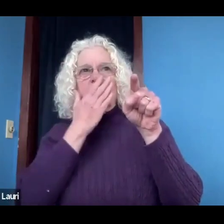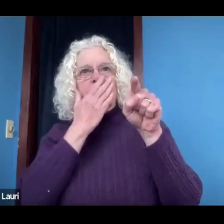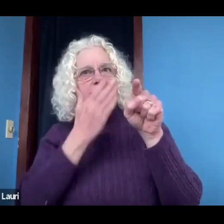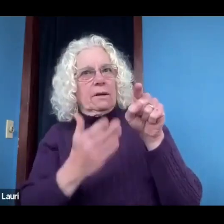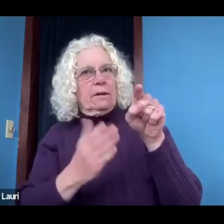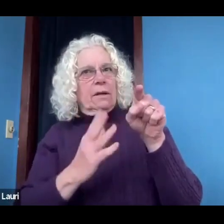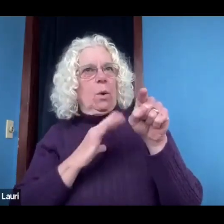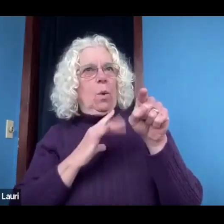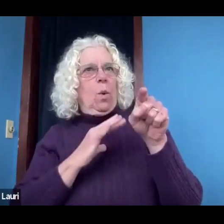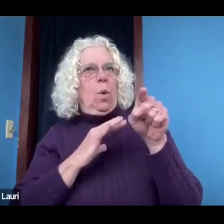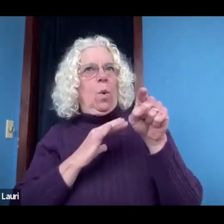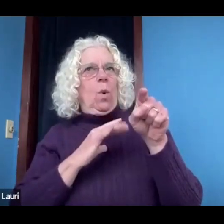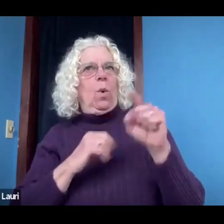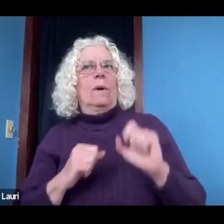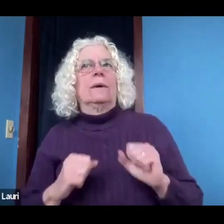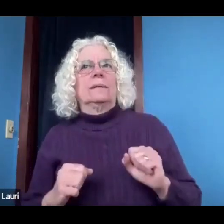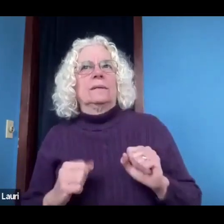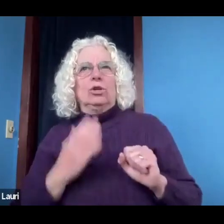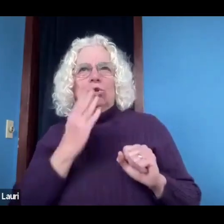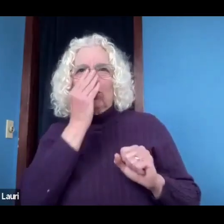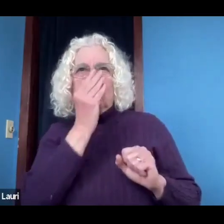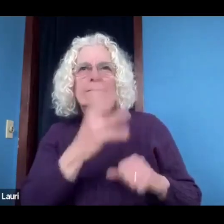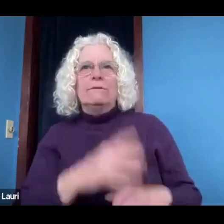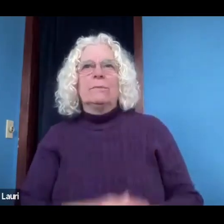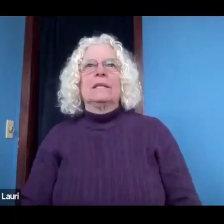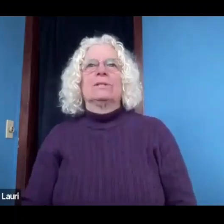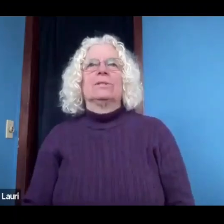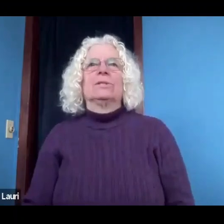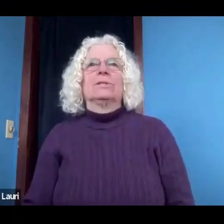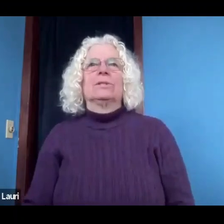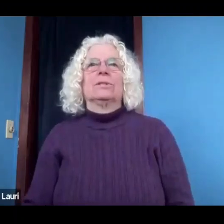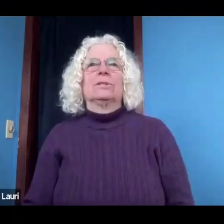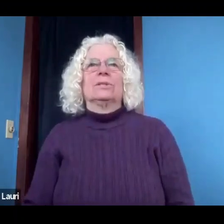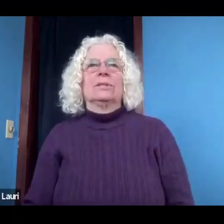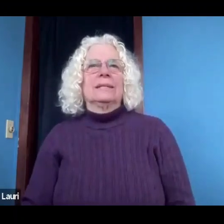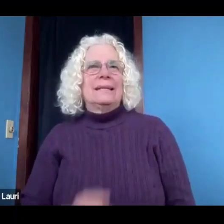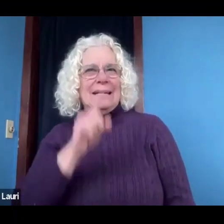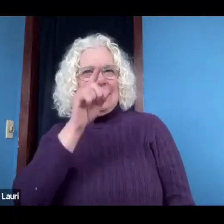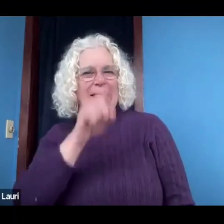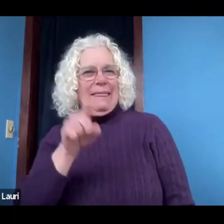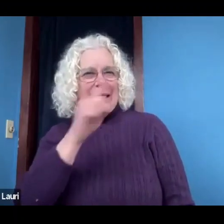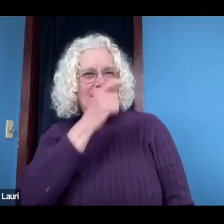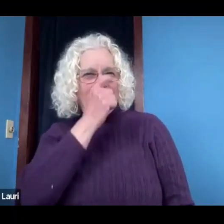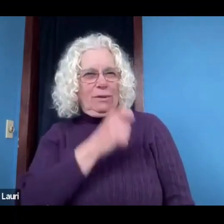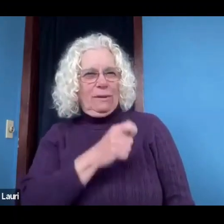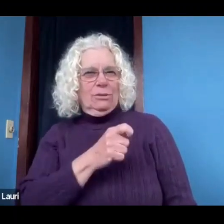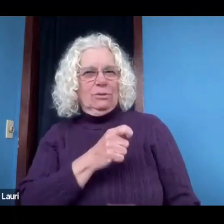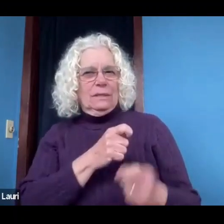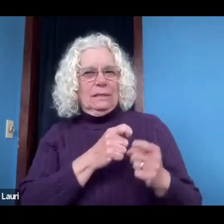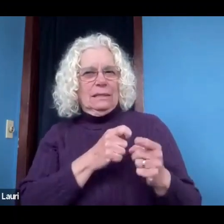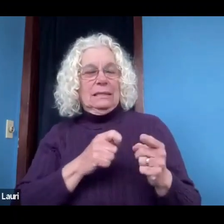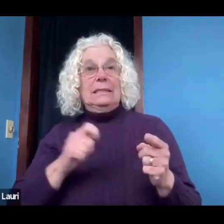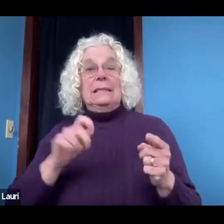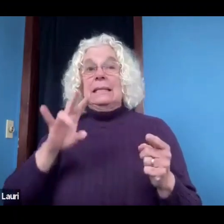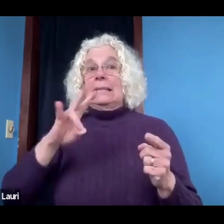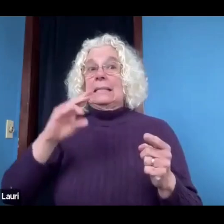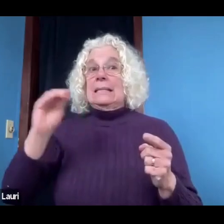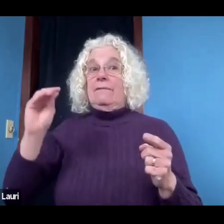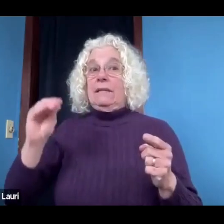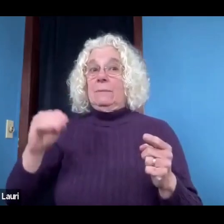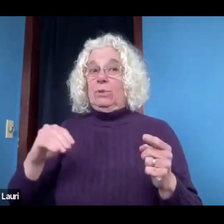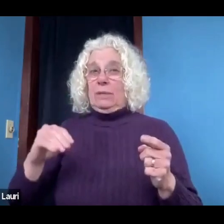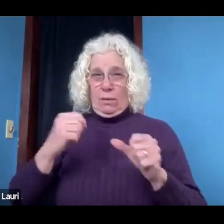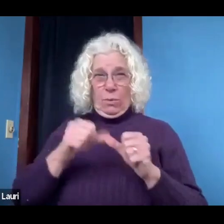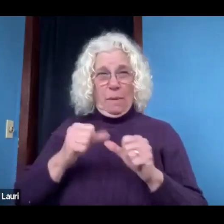rich with information, and just wanted to say some of the things that you can find on this website is that 70%, and earlier I was